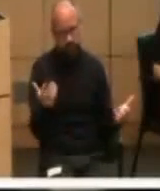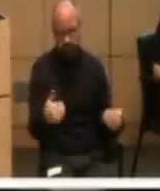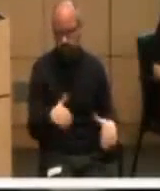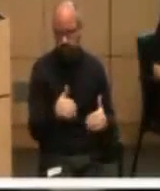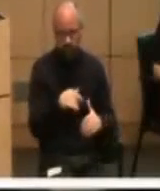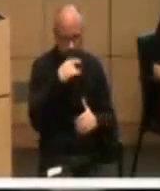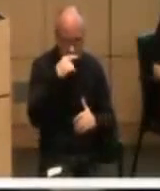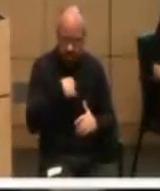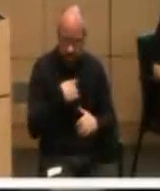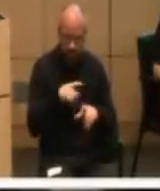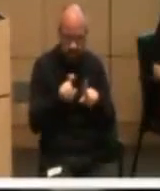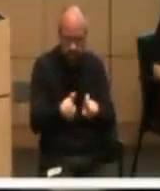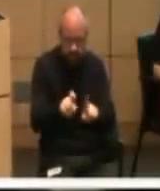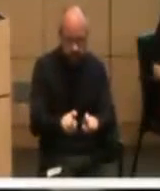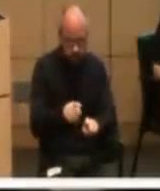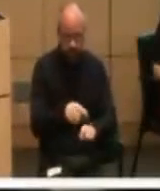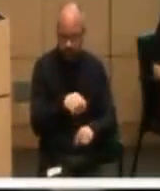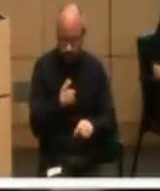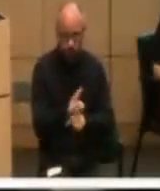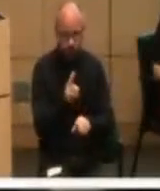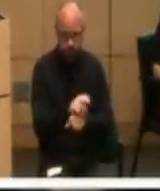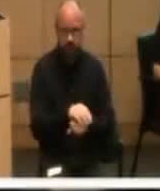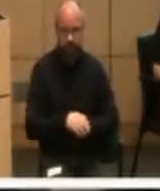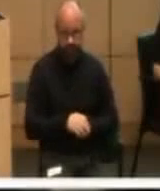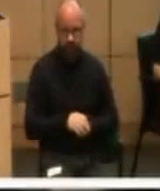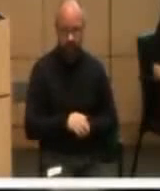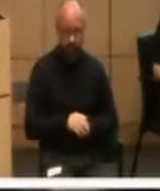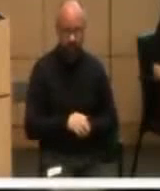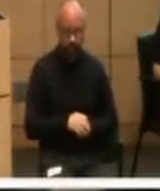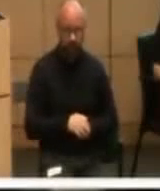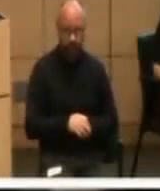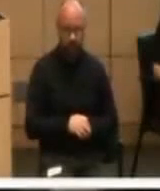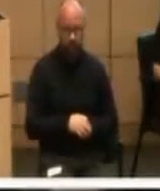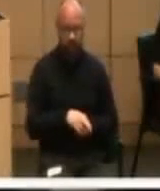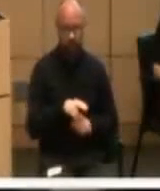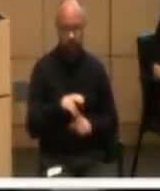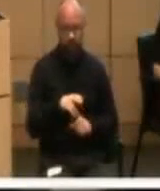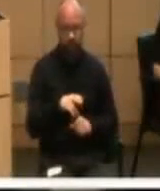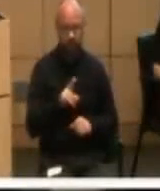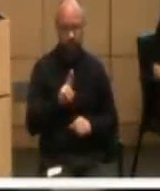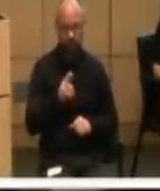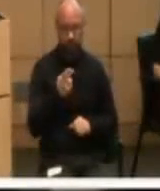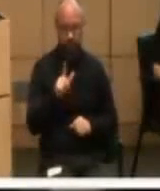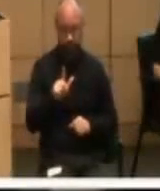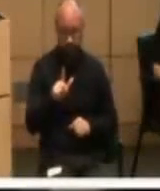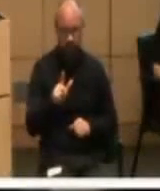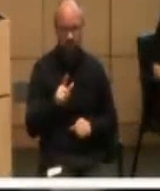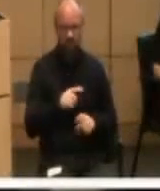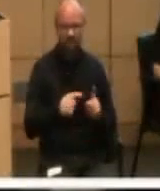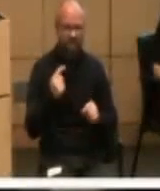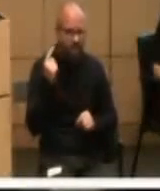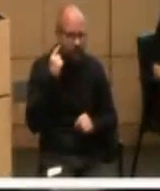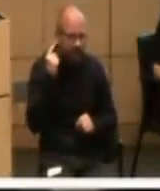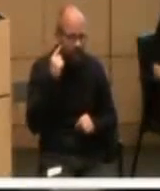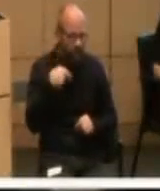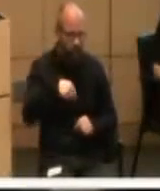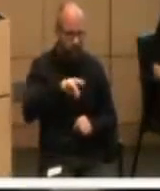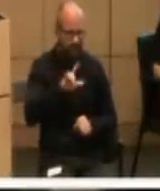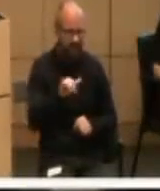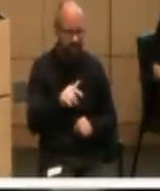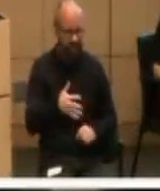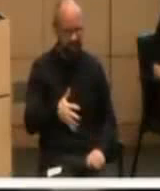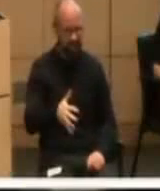them with, and they're Unilateral kids, but the audio quality is not that great. Have you heard of anything out there that